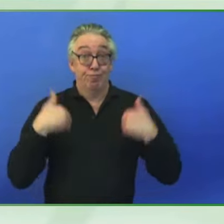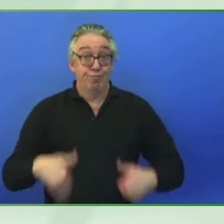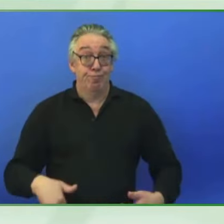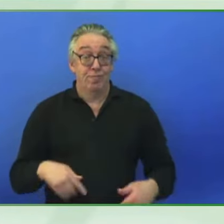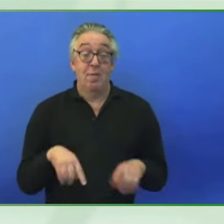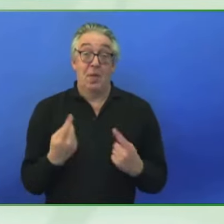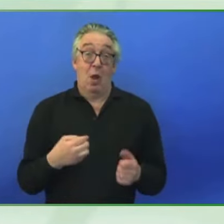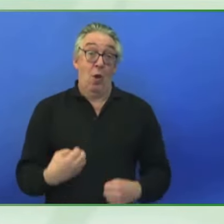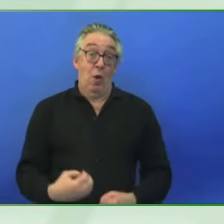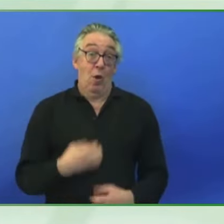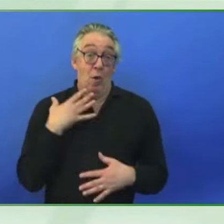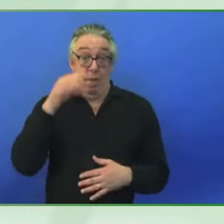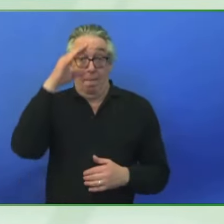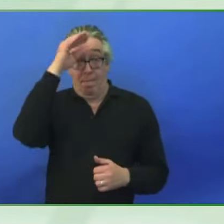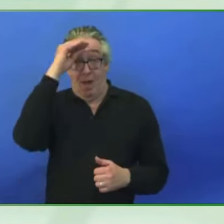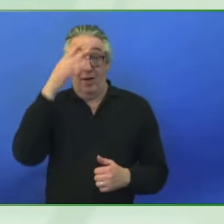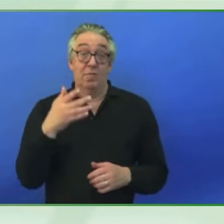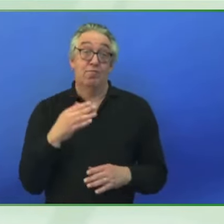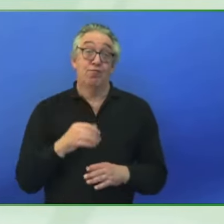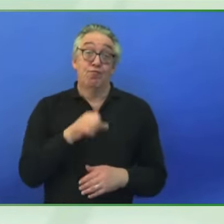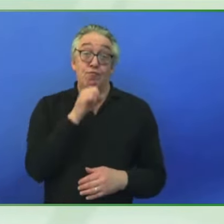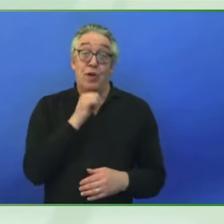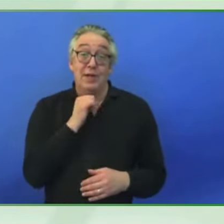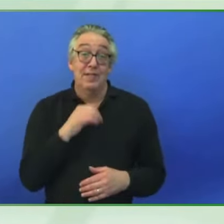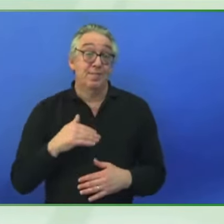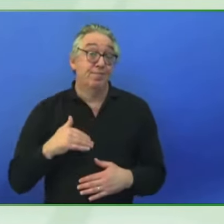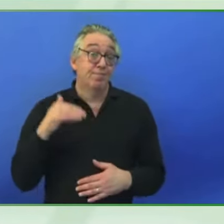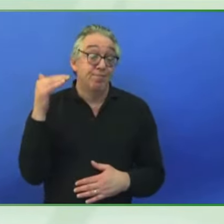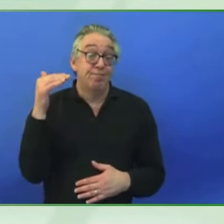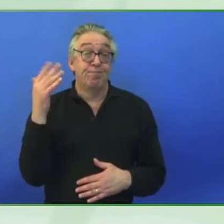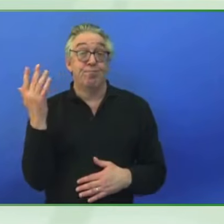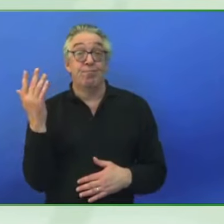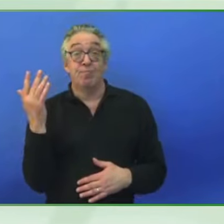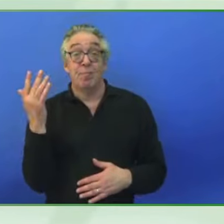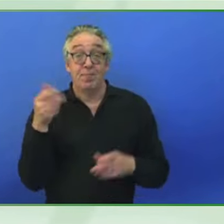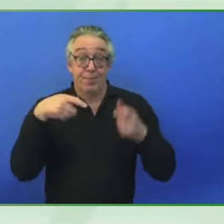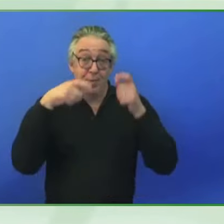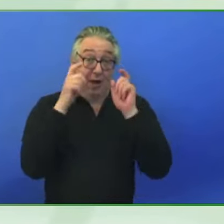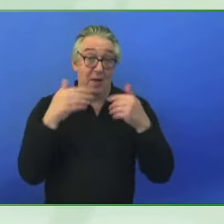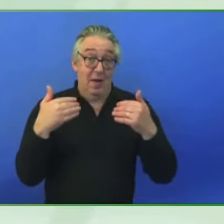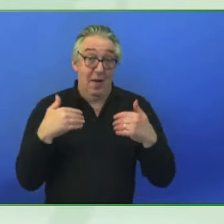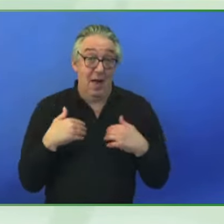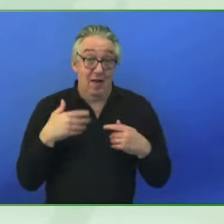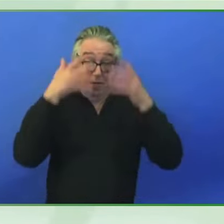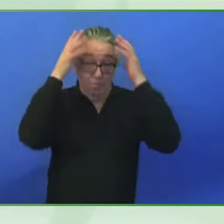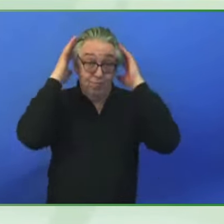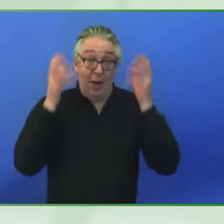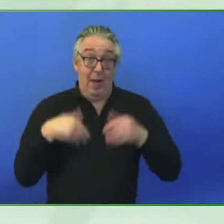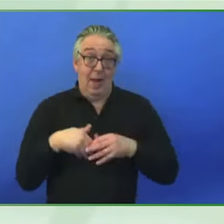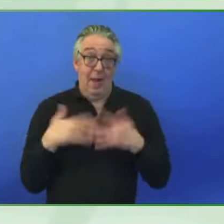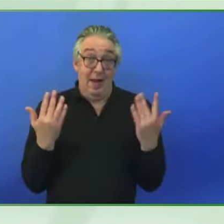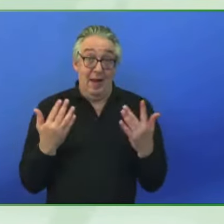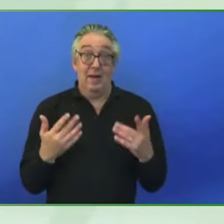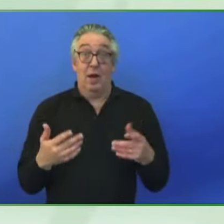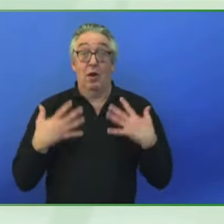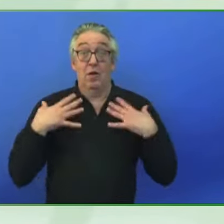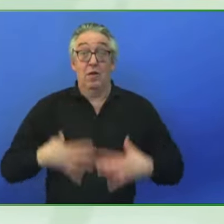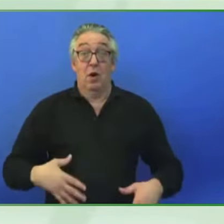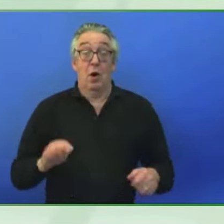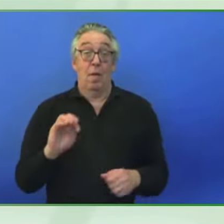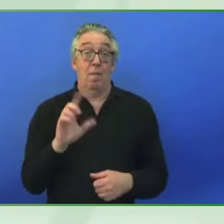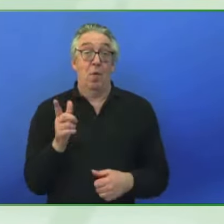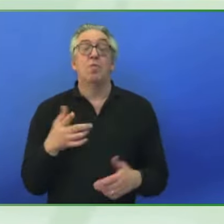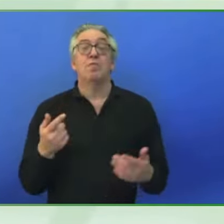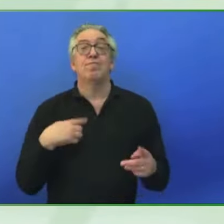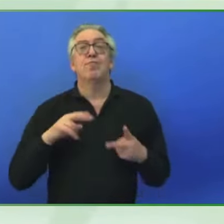middle-aged male with grayish hair. I'm wearing glasses. I have a blue shirt. I'm the vice president of an